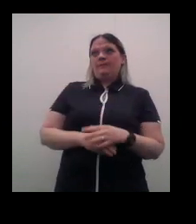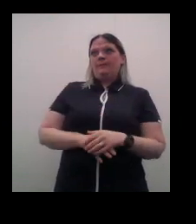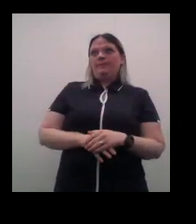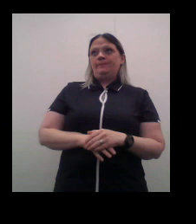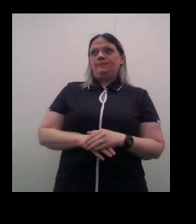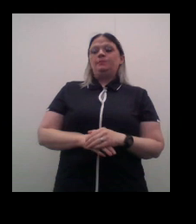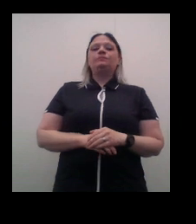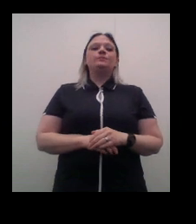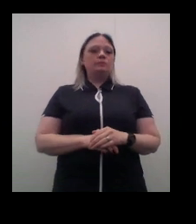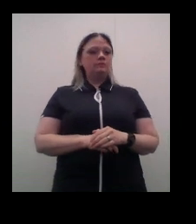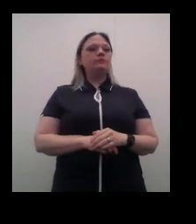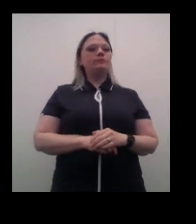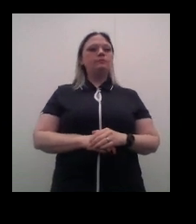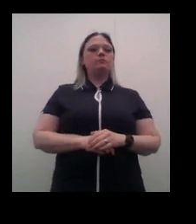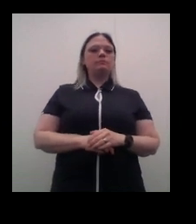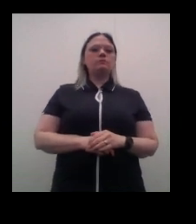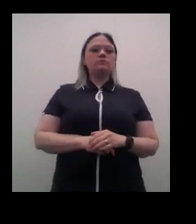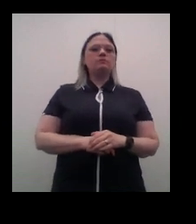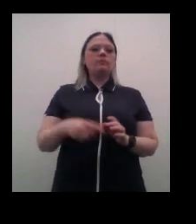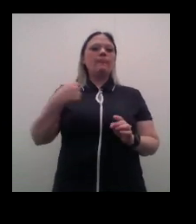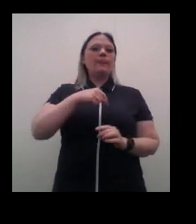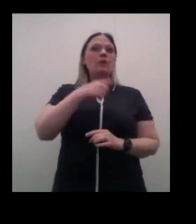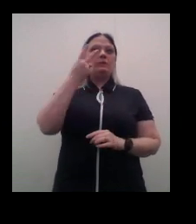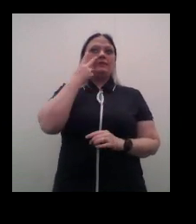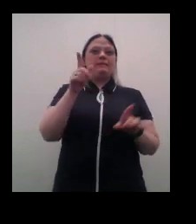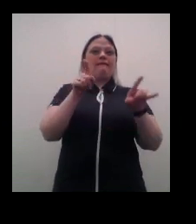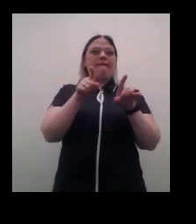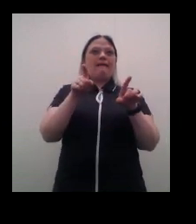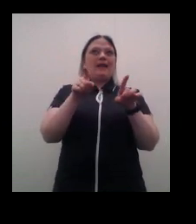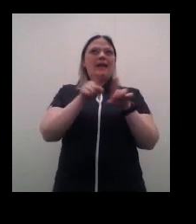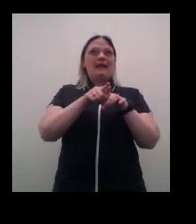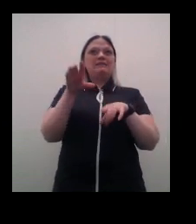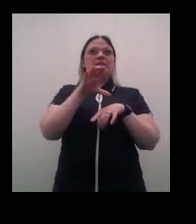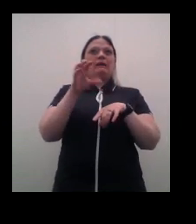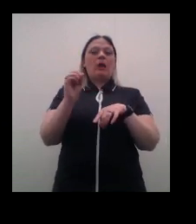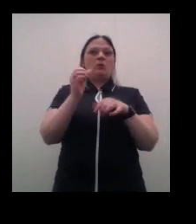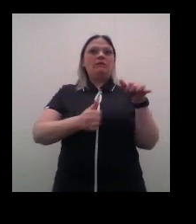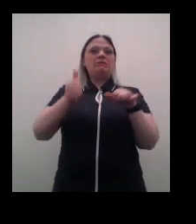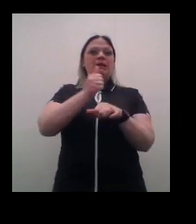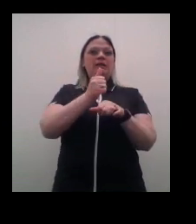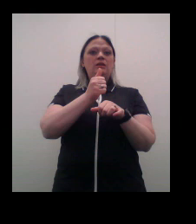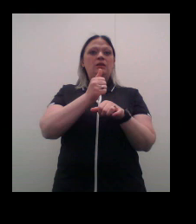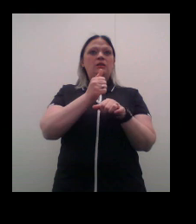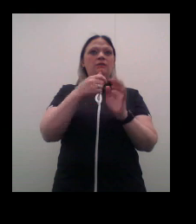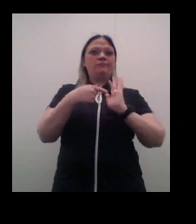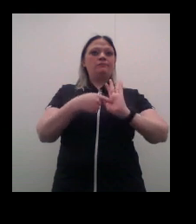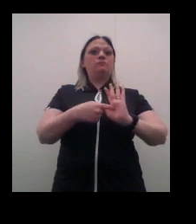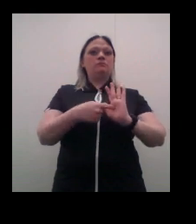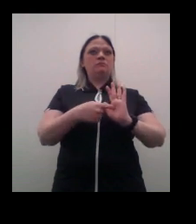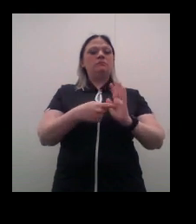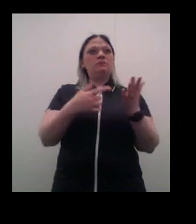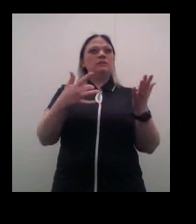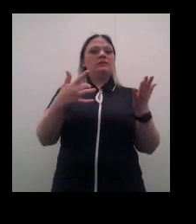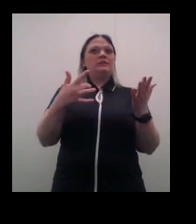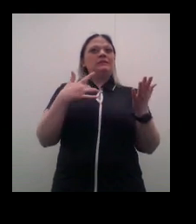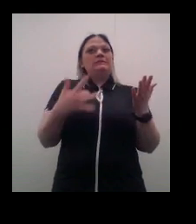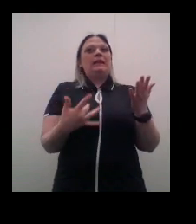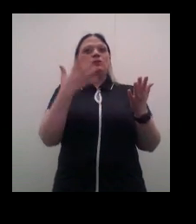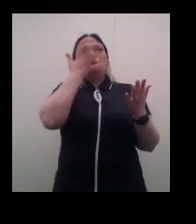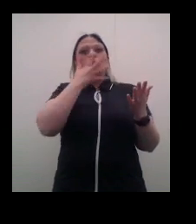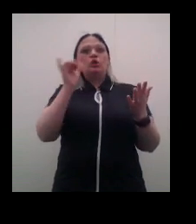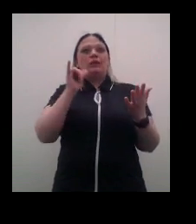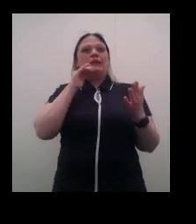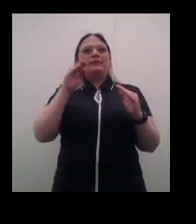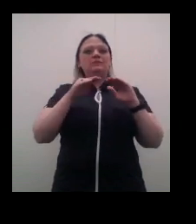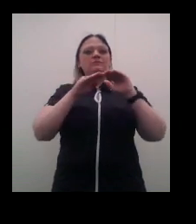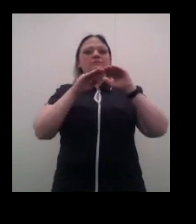we are, seeing, as our county executive pointed out, a trend that it looks like we are flattening. Even though we have